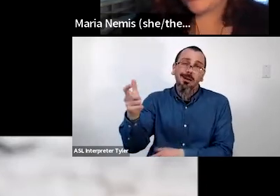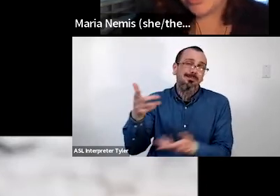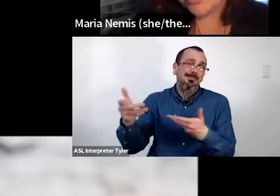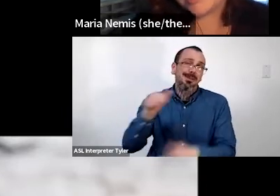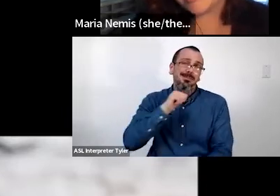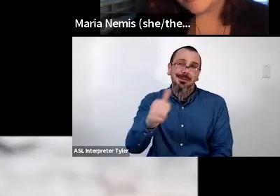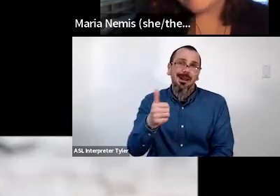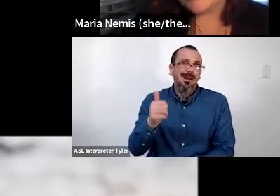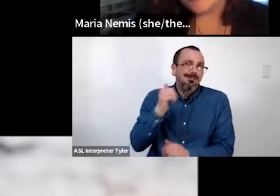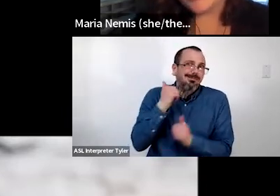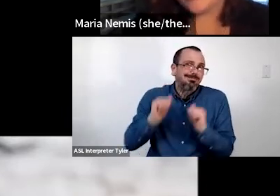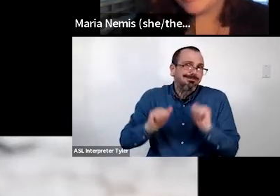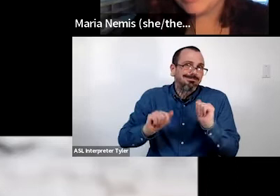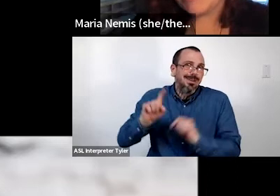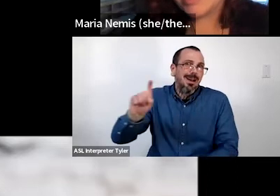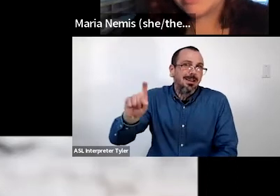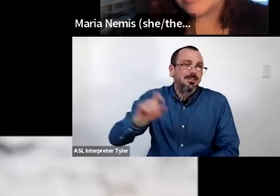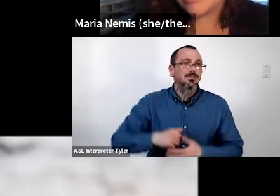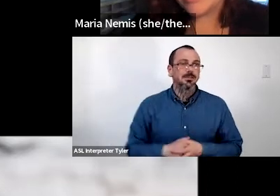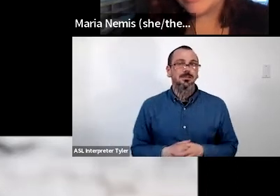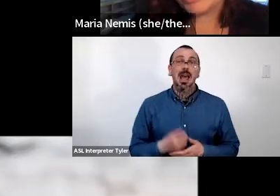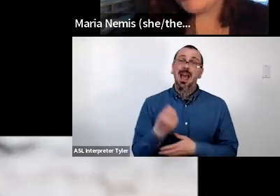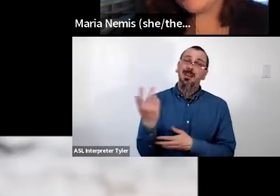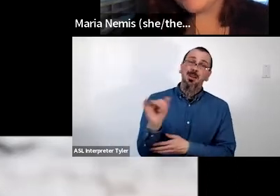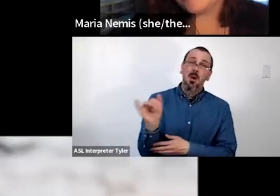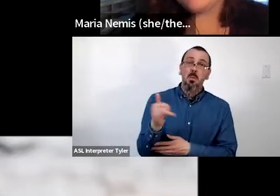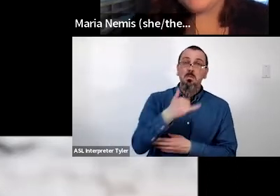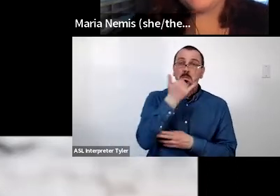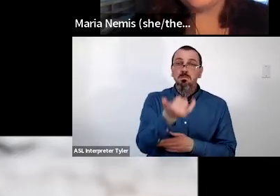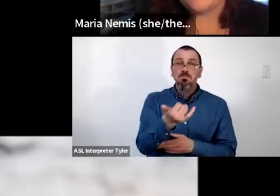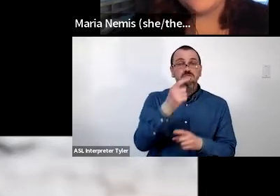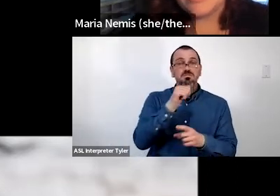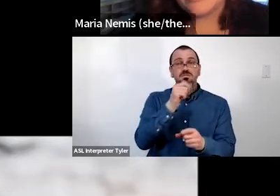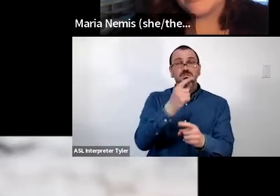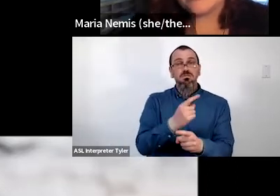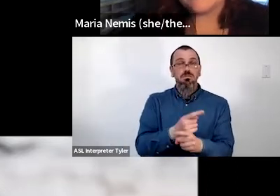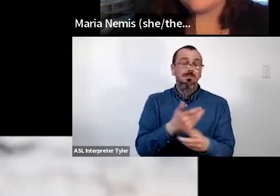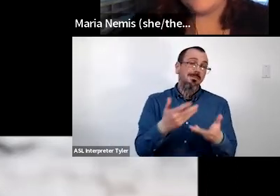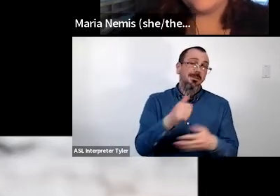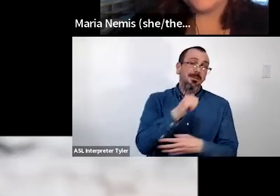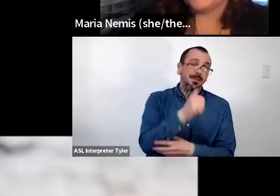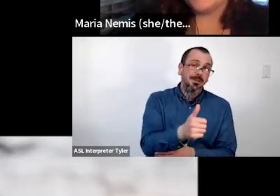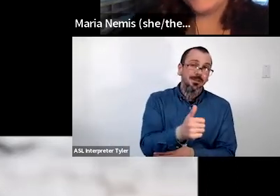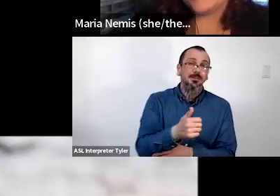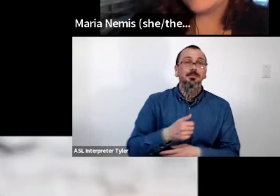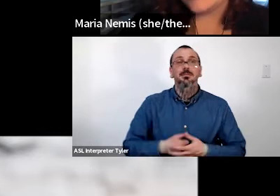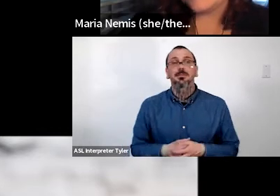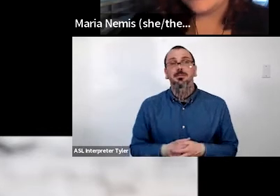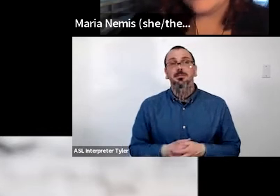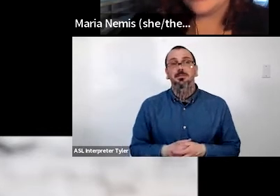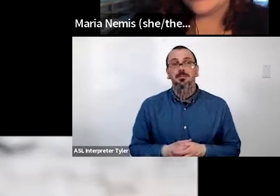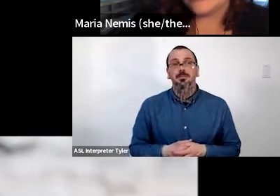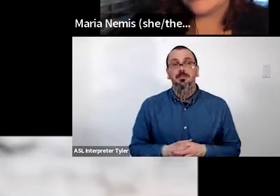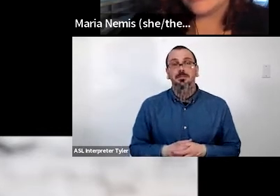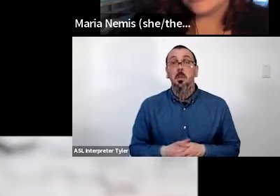who were wrongfully denied but not within the past 12 months, or who were denied but not wrongfully, i.e. they may have like comorbidities or